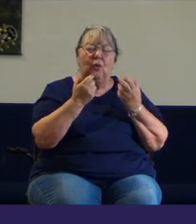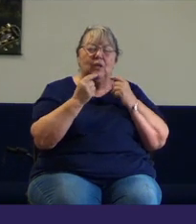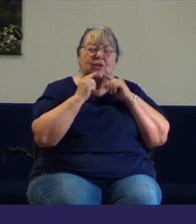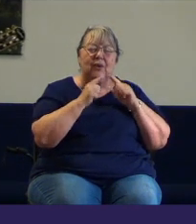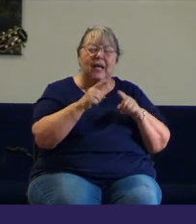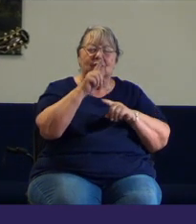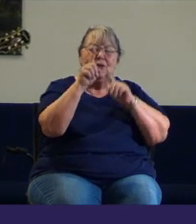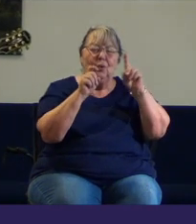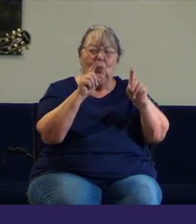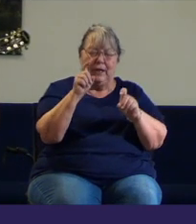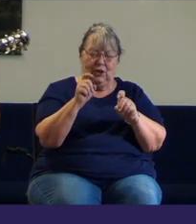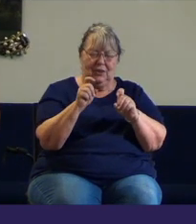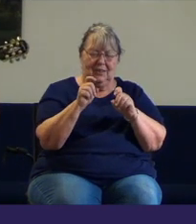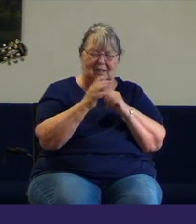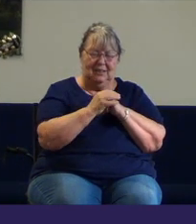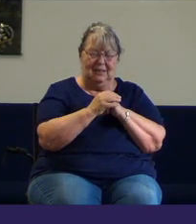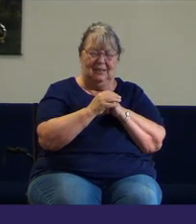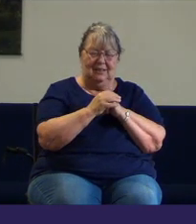and challenge.